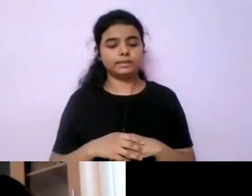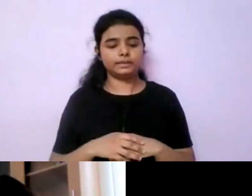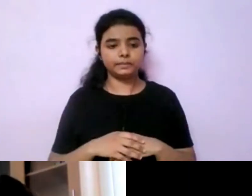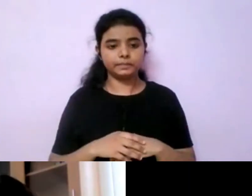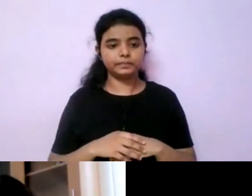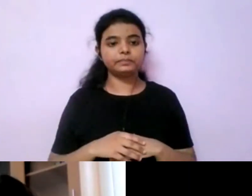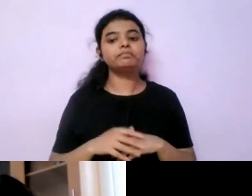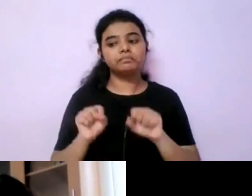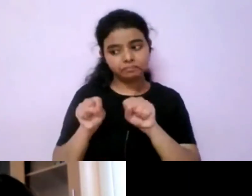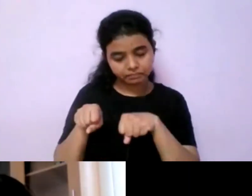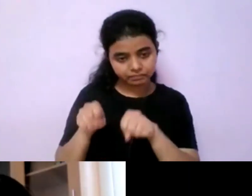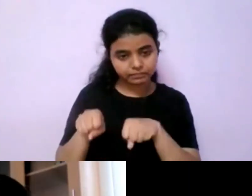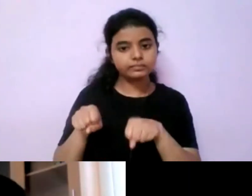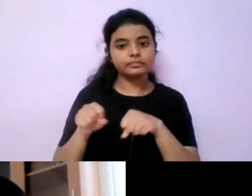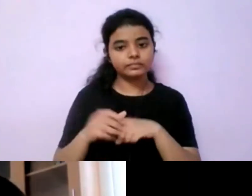Yes.